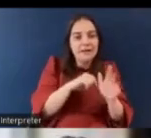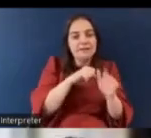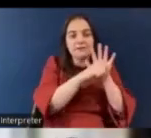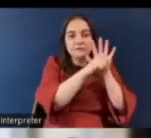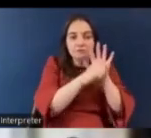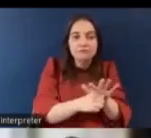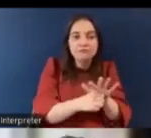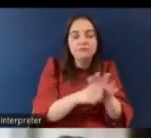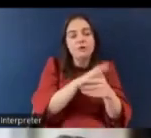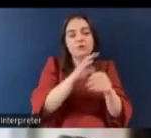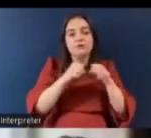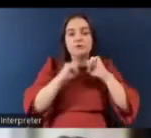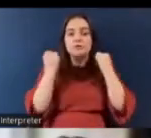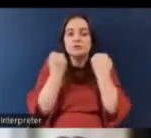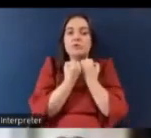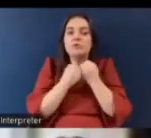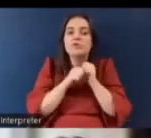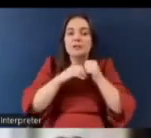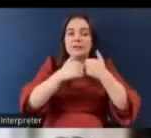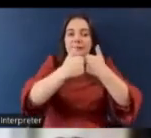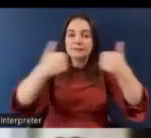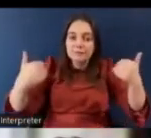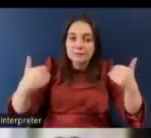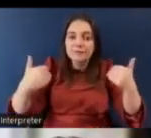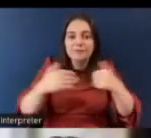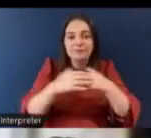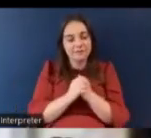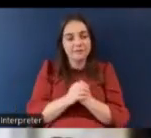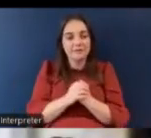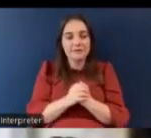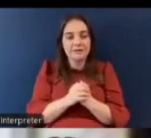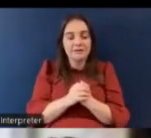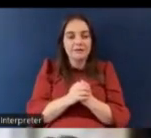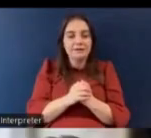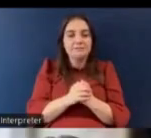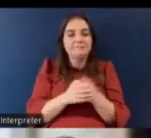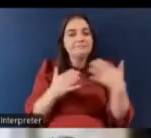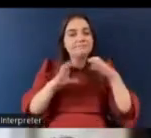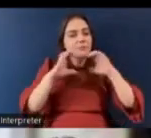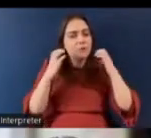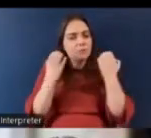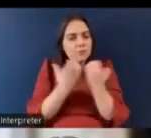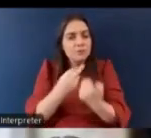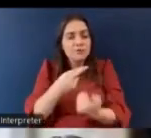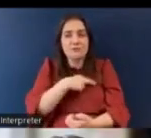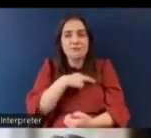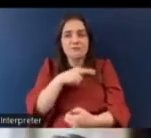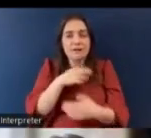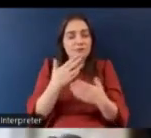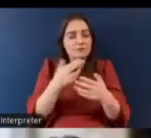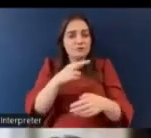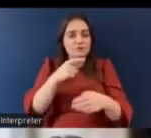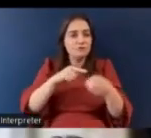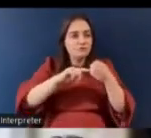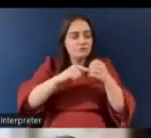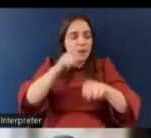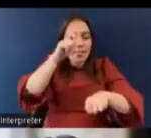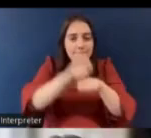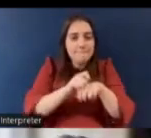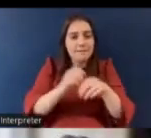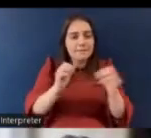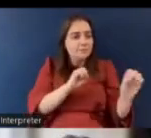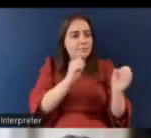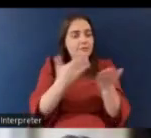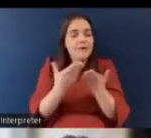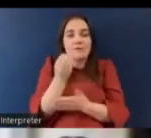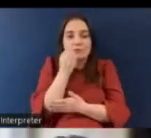excluded. Um, and for those communities who maybe are fighting fires in their lives, trying to put food on the table, trying to